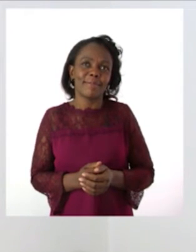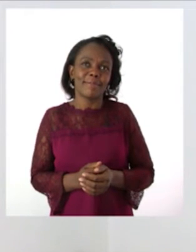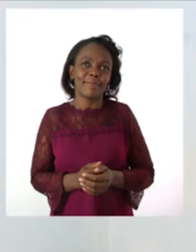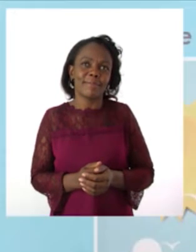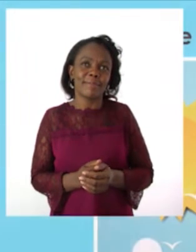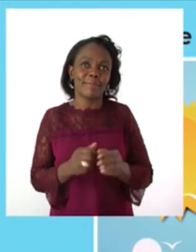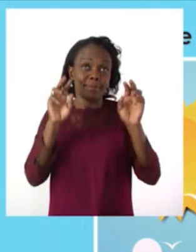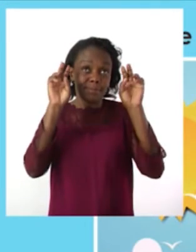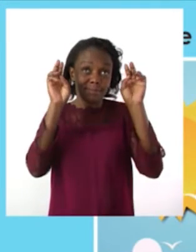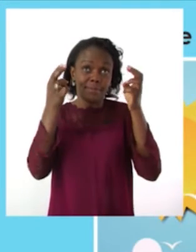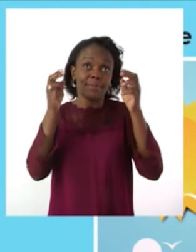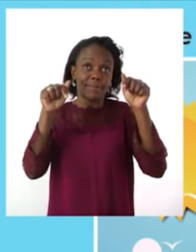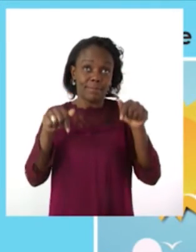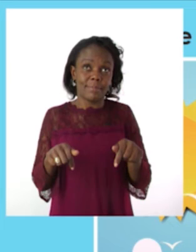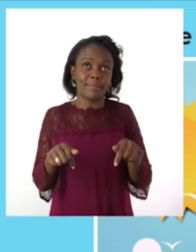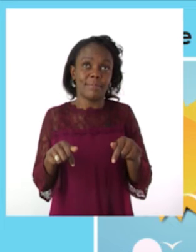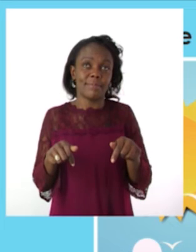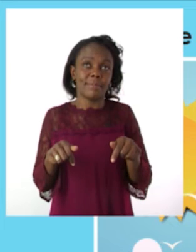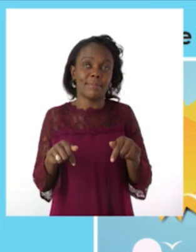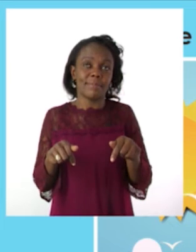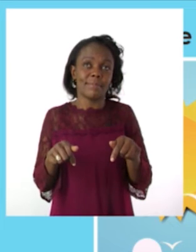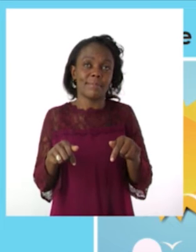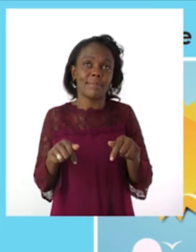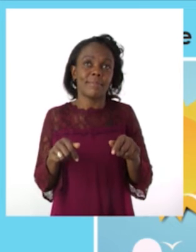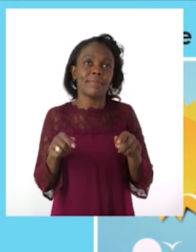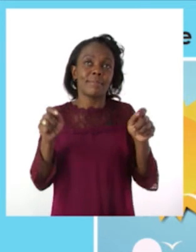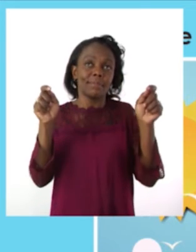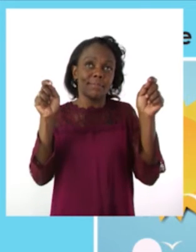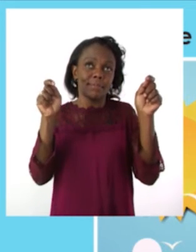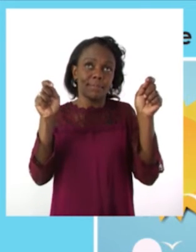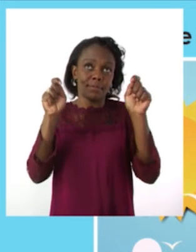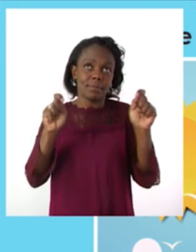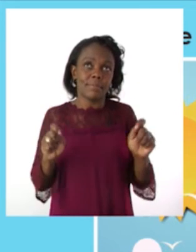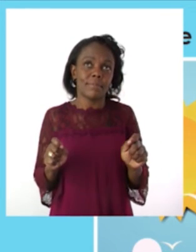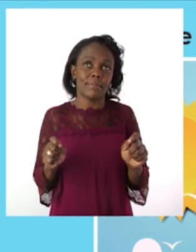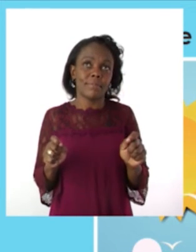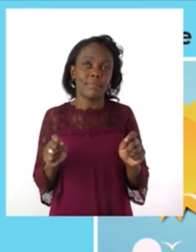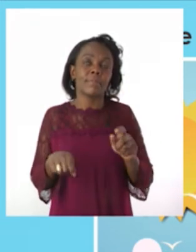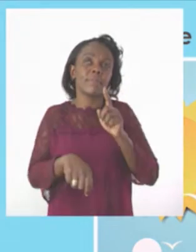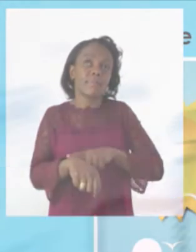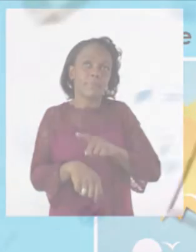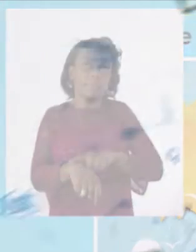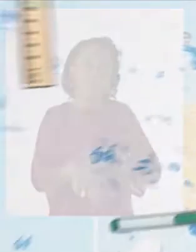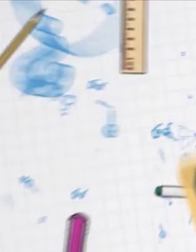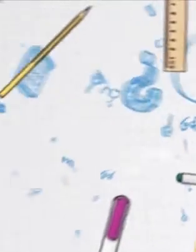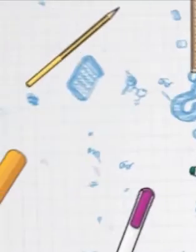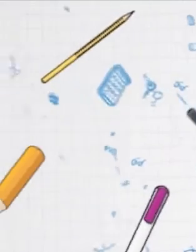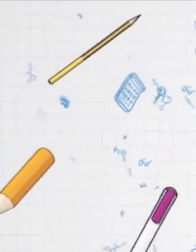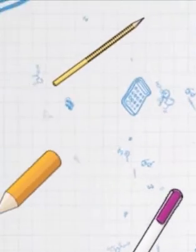Our topic for today is going to be based on the shapes and time.